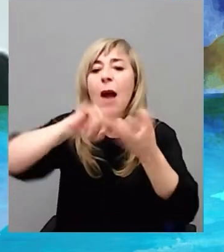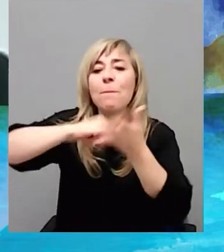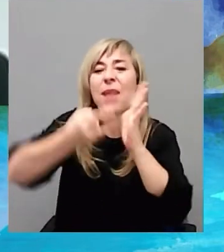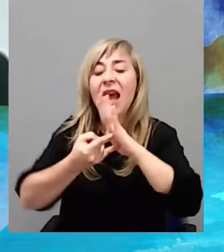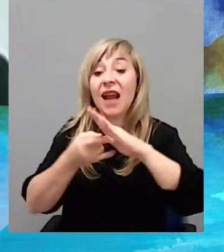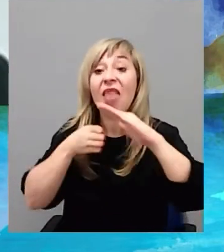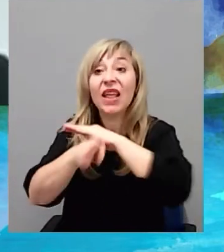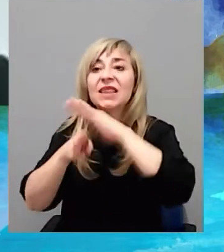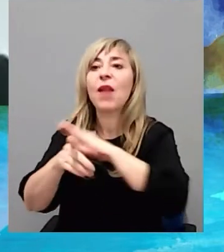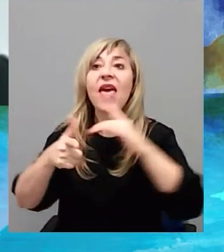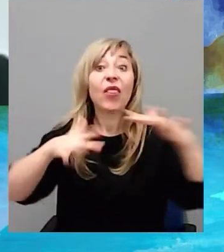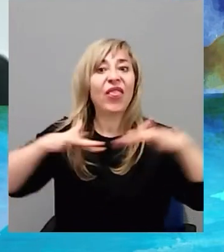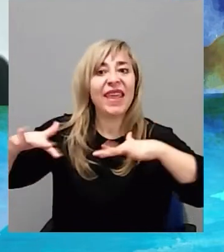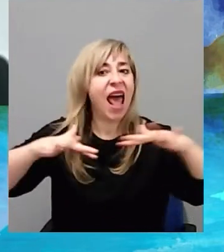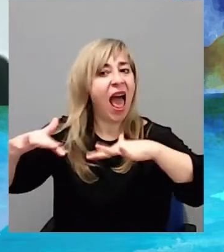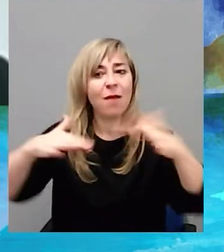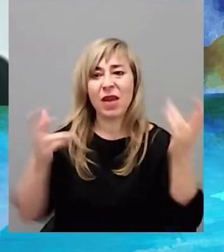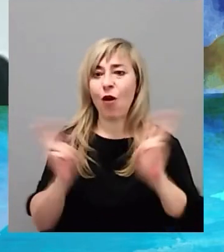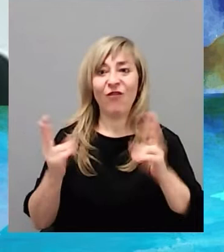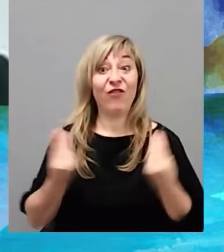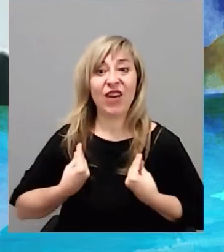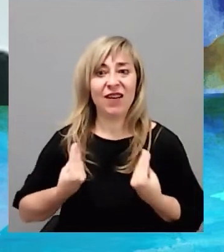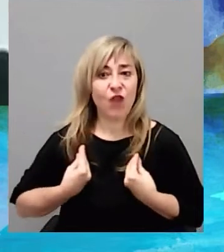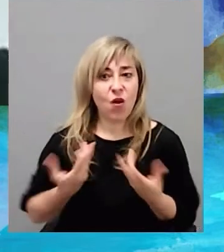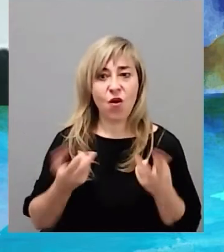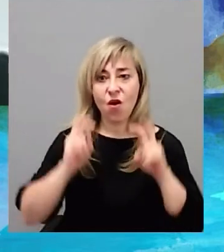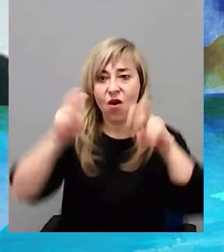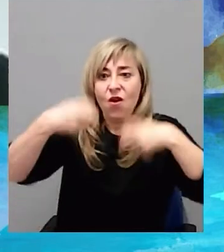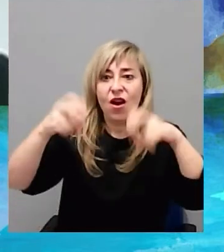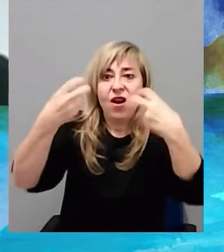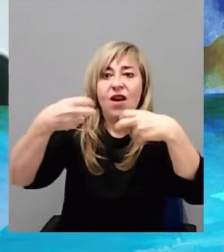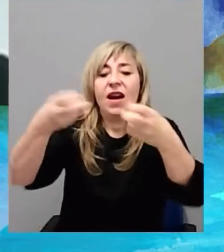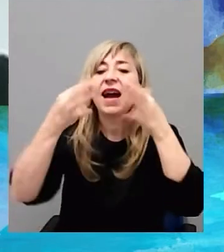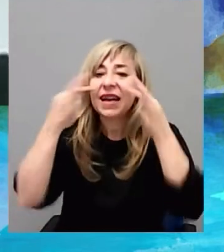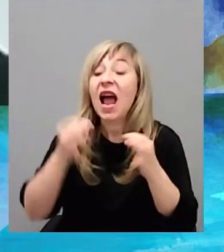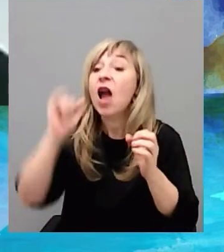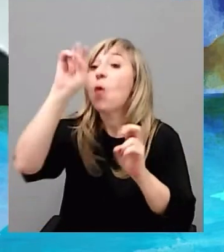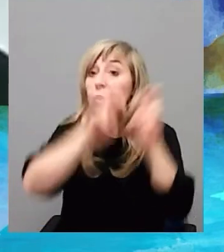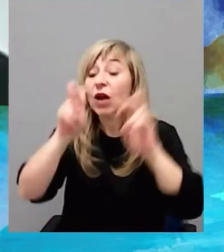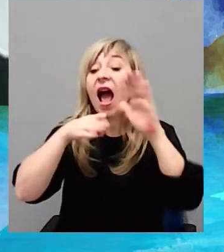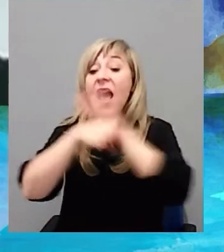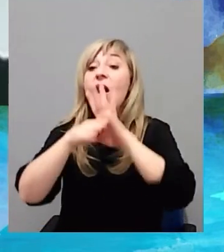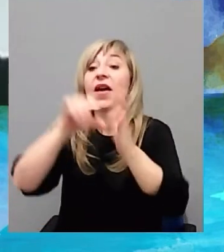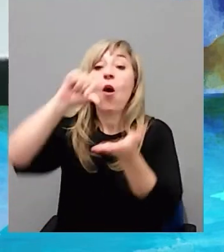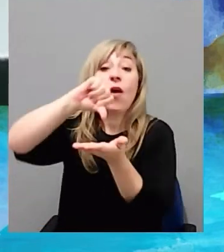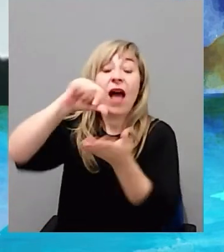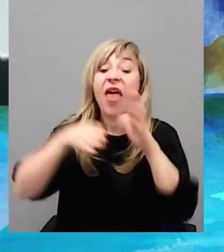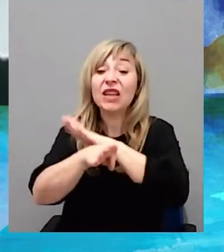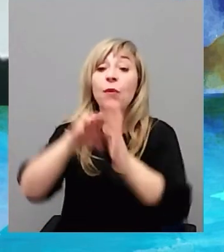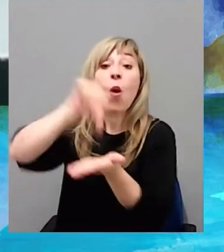So we have dynamic accessibility plans, and this really facilitates the taking of